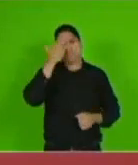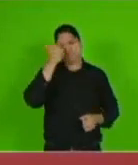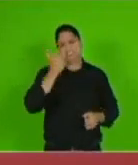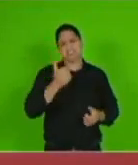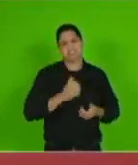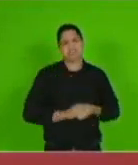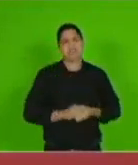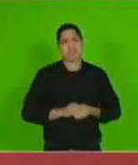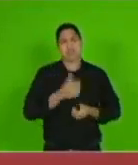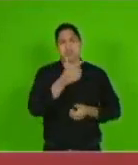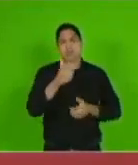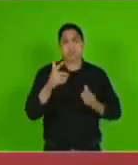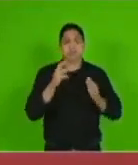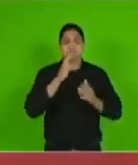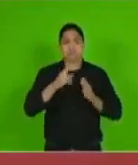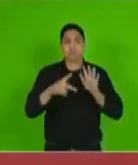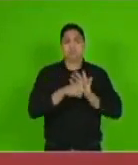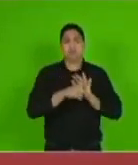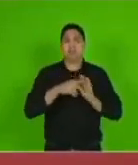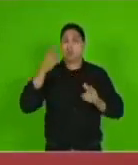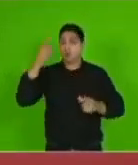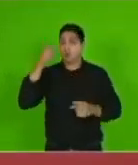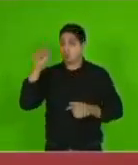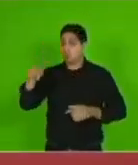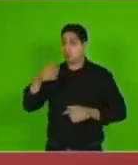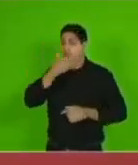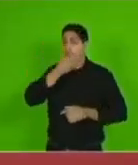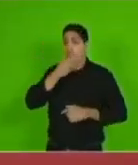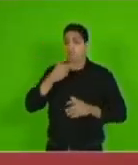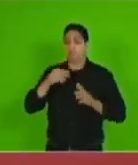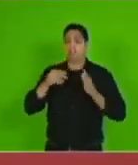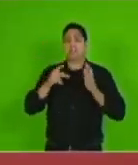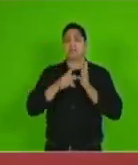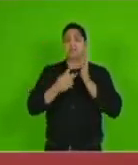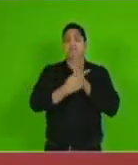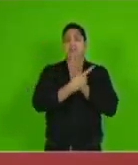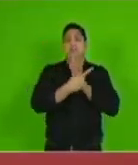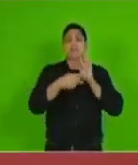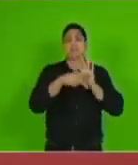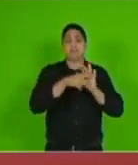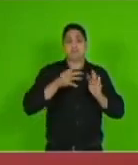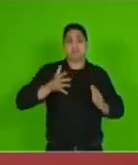brethren in the churches have also found this answer.